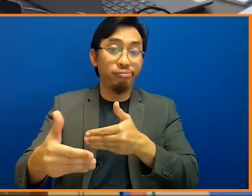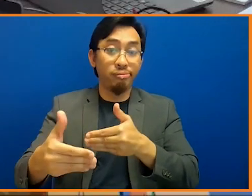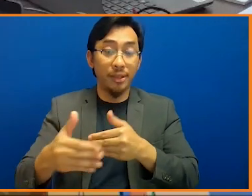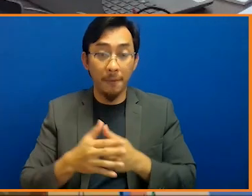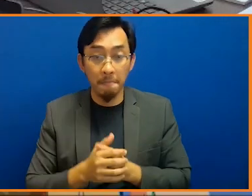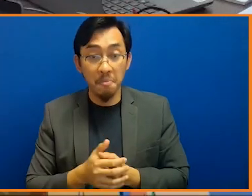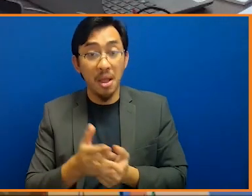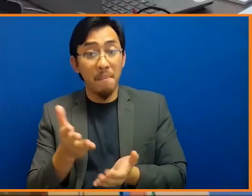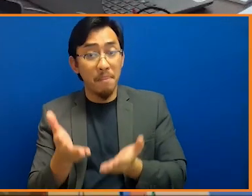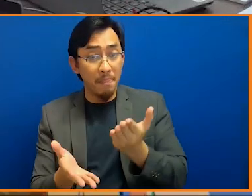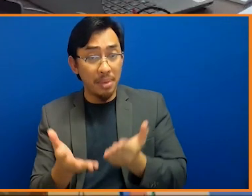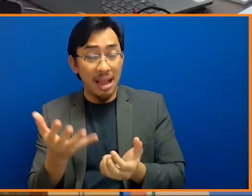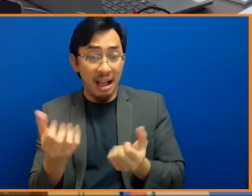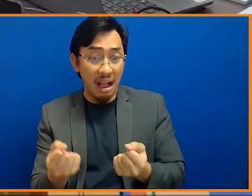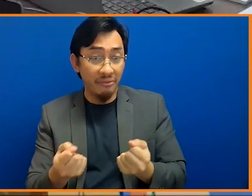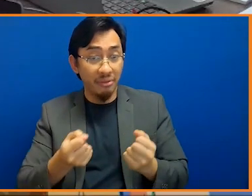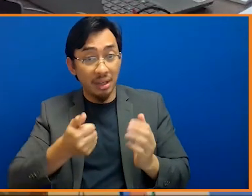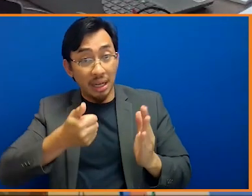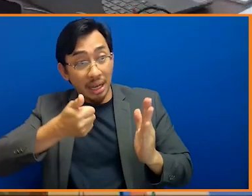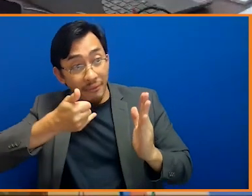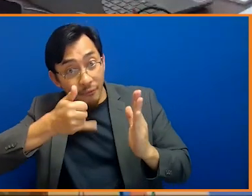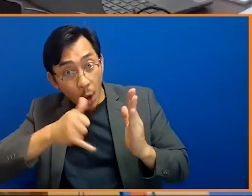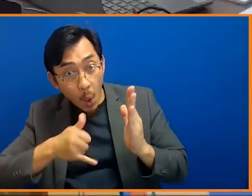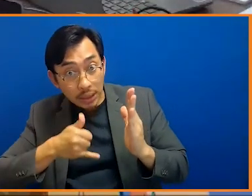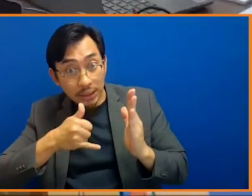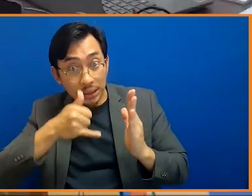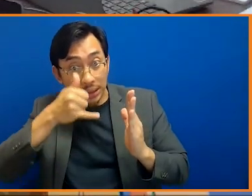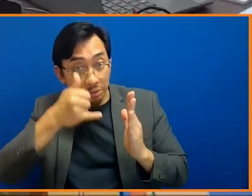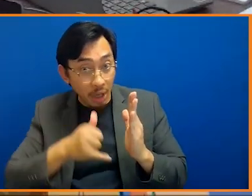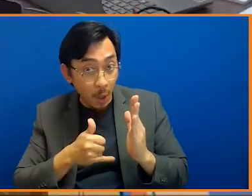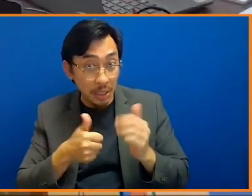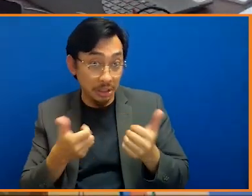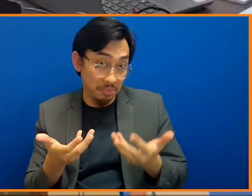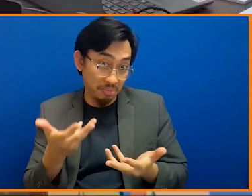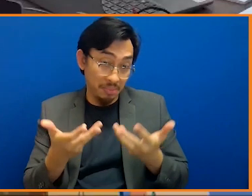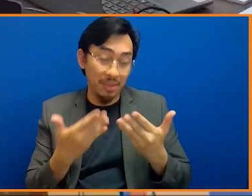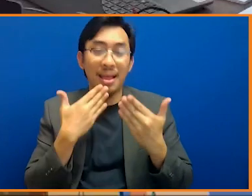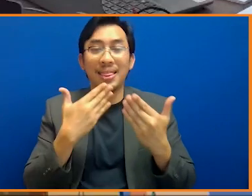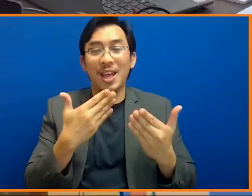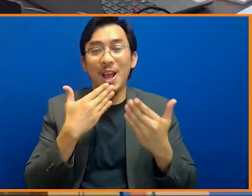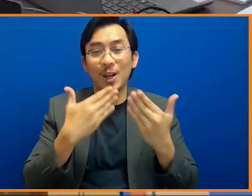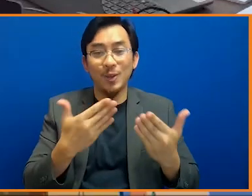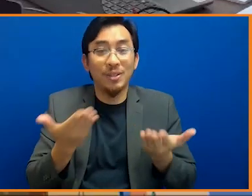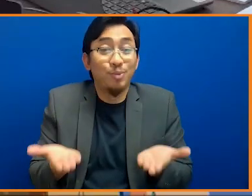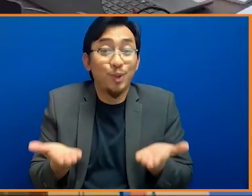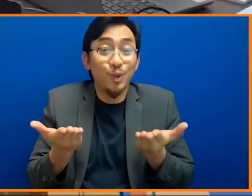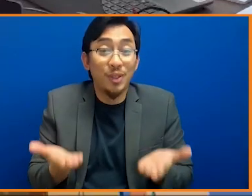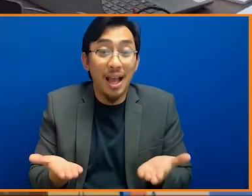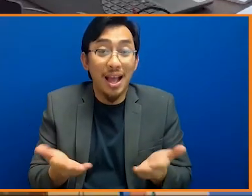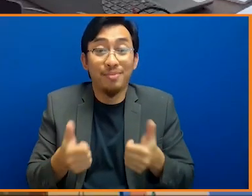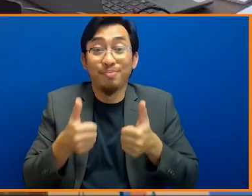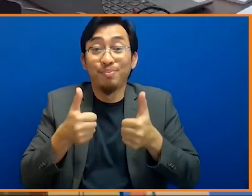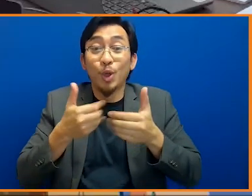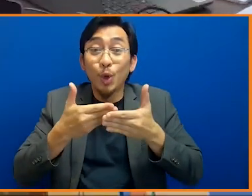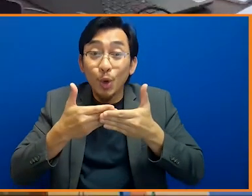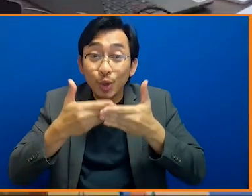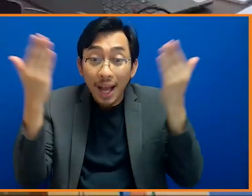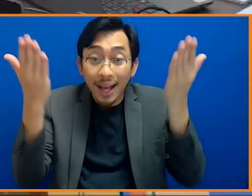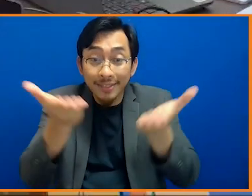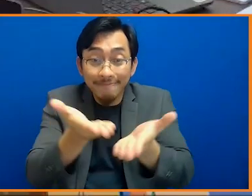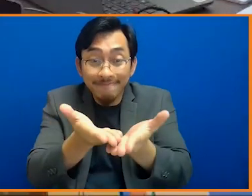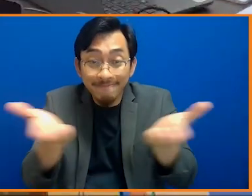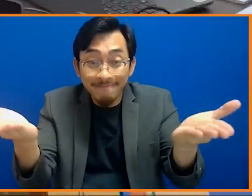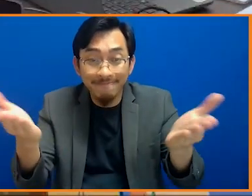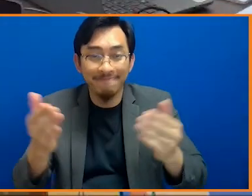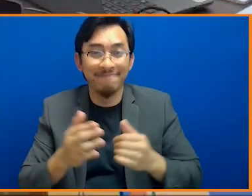to continue. Probably that will be evaluation, right? Yeah. Right. So thank you for today. Have a good day,